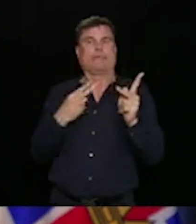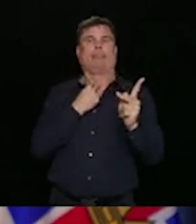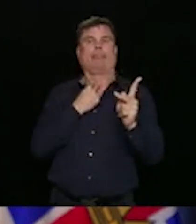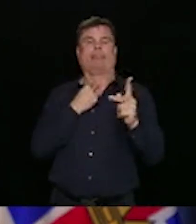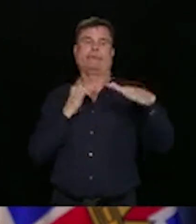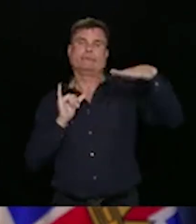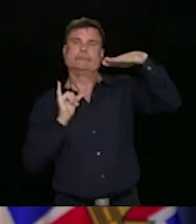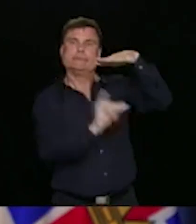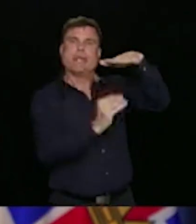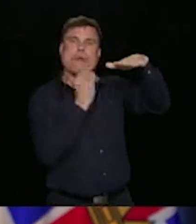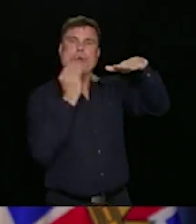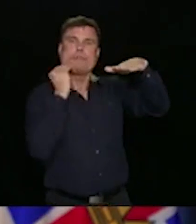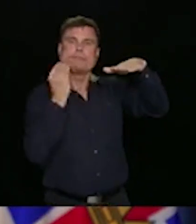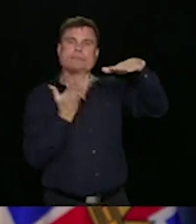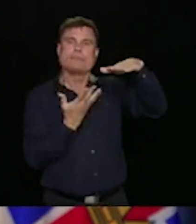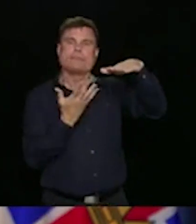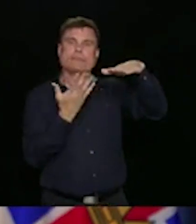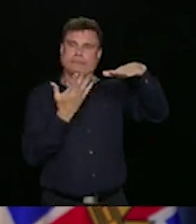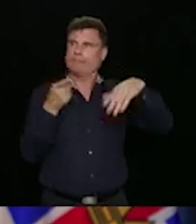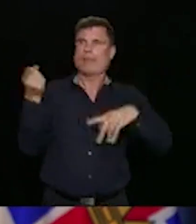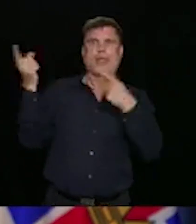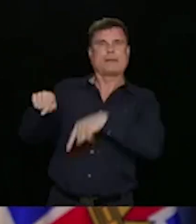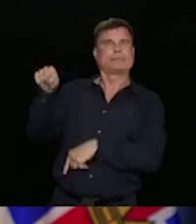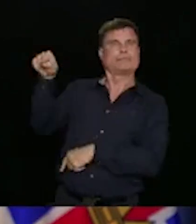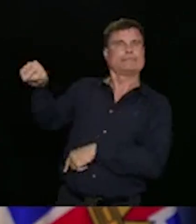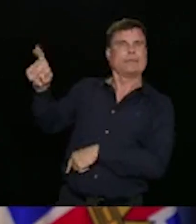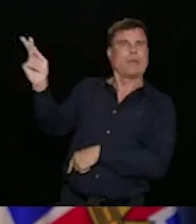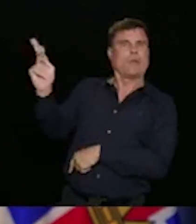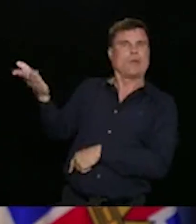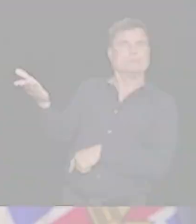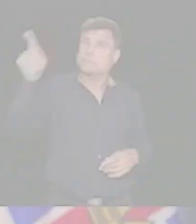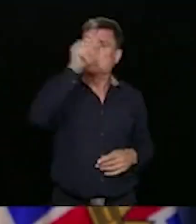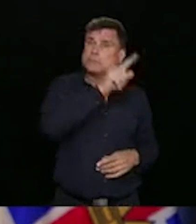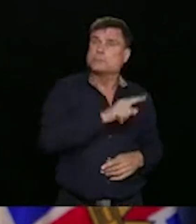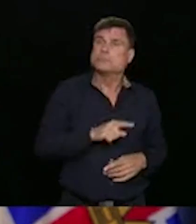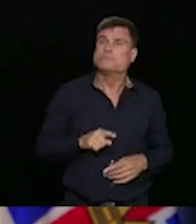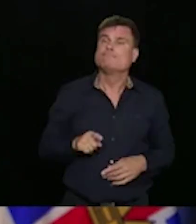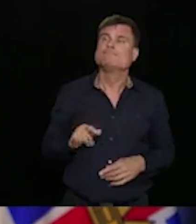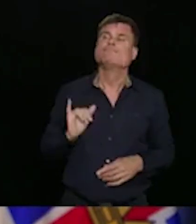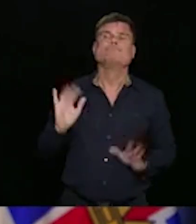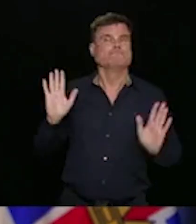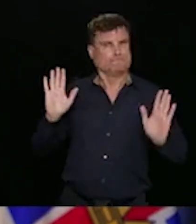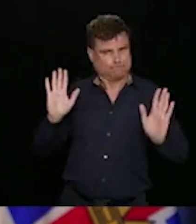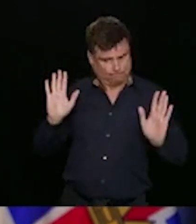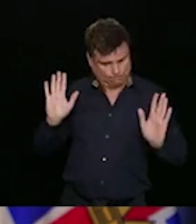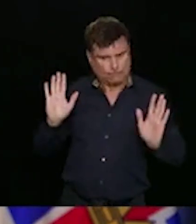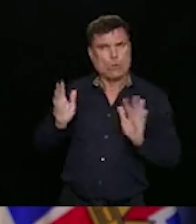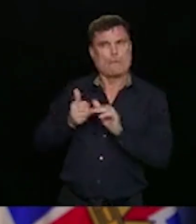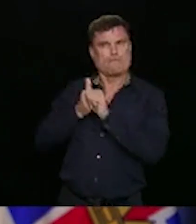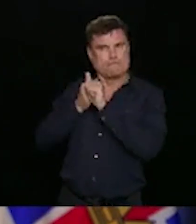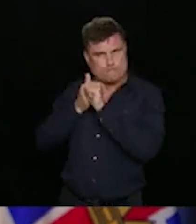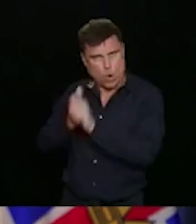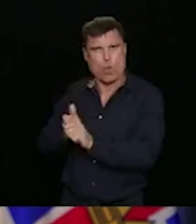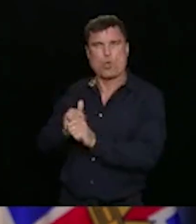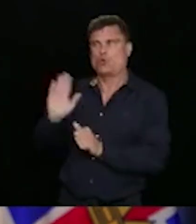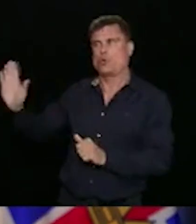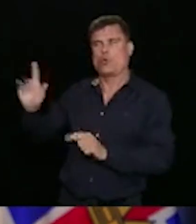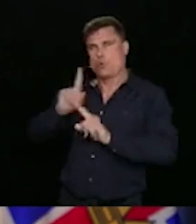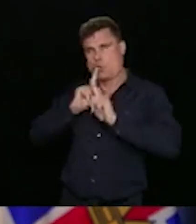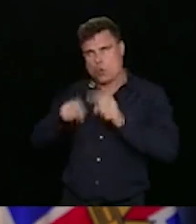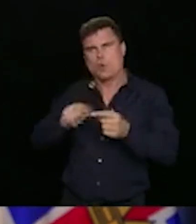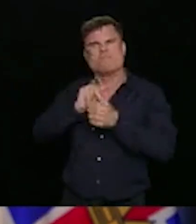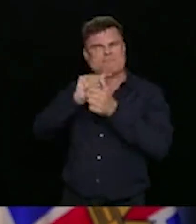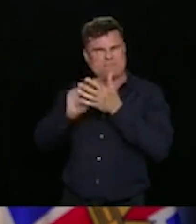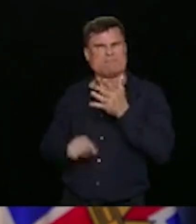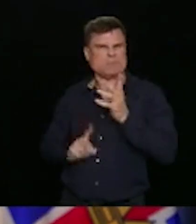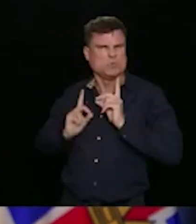and prepare ourselves and be able to do what we need to do going into the fall. I actually have been incredibly heartened by how people have been